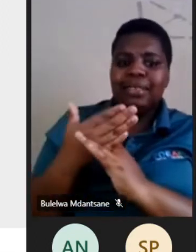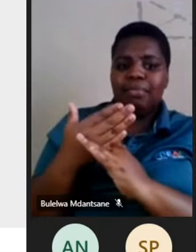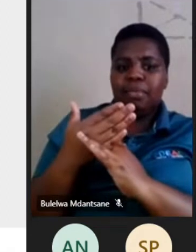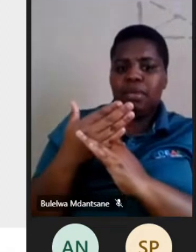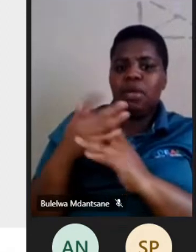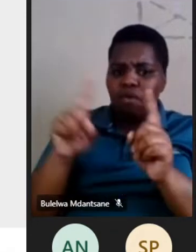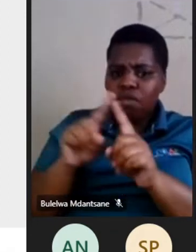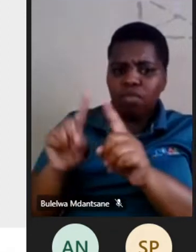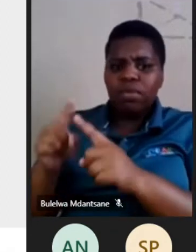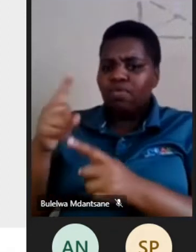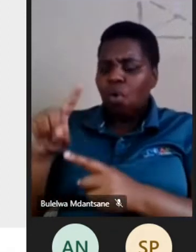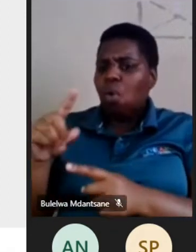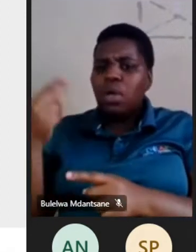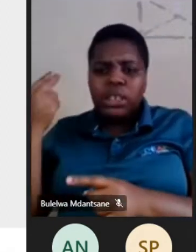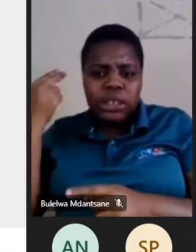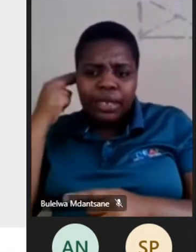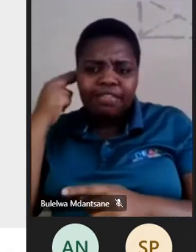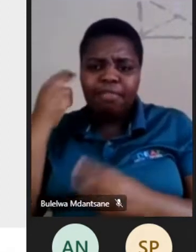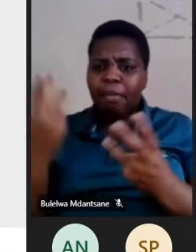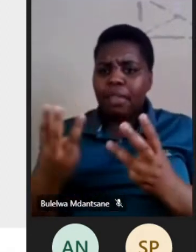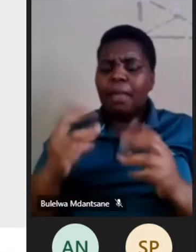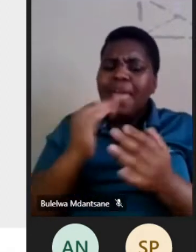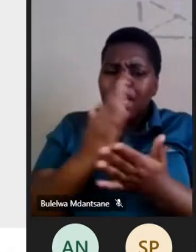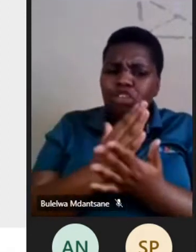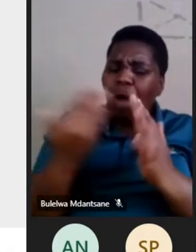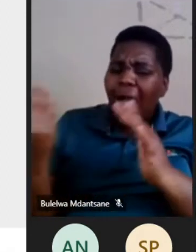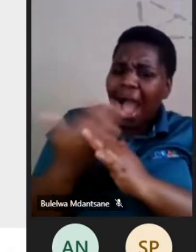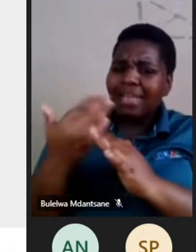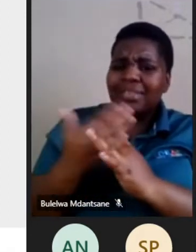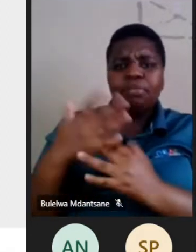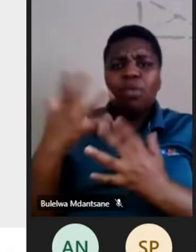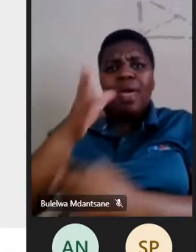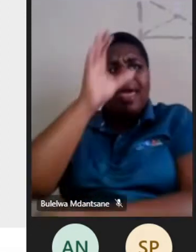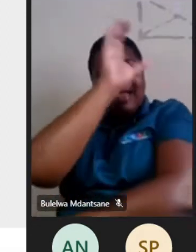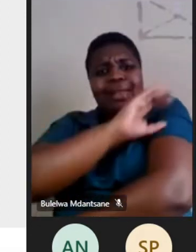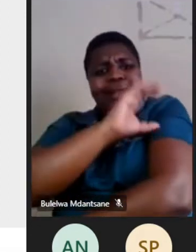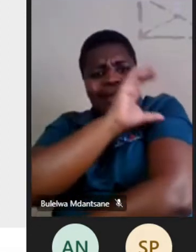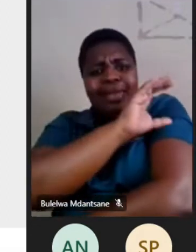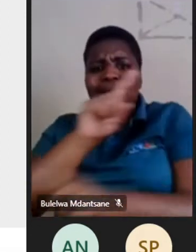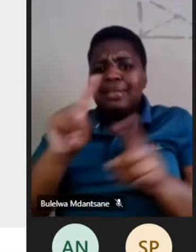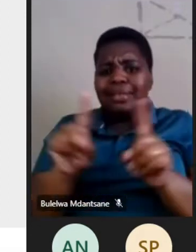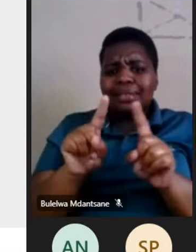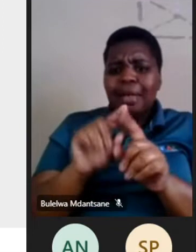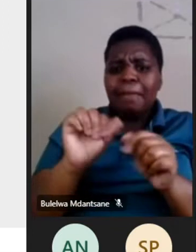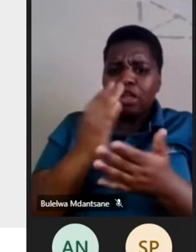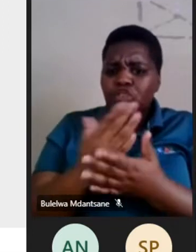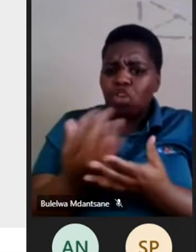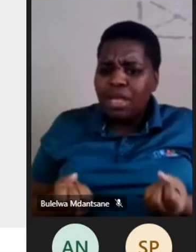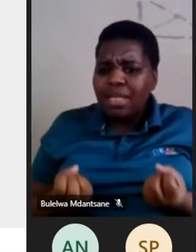well. We need to improve accessible clinics as well as GBV services.